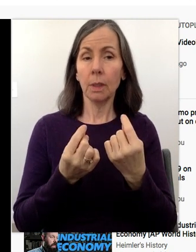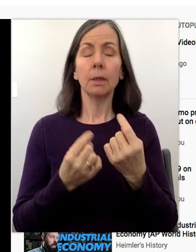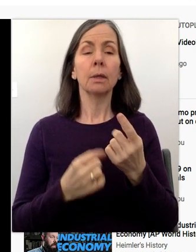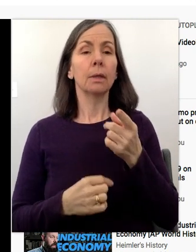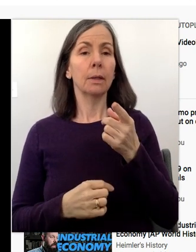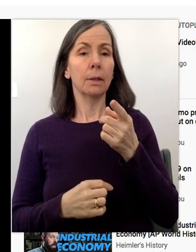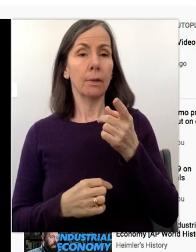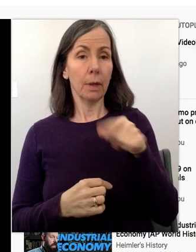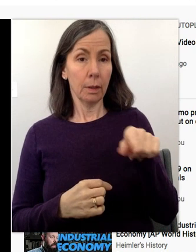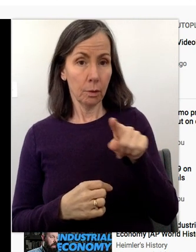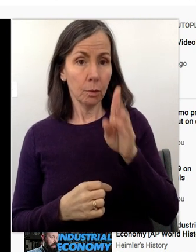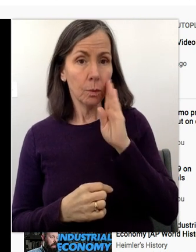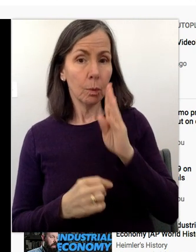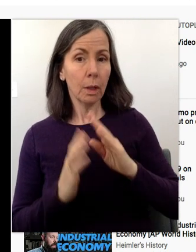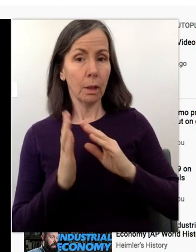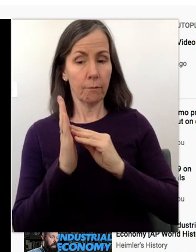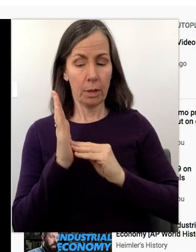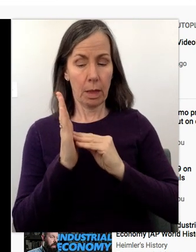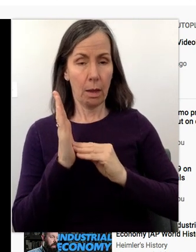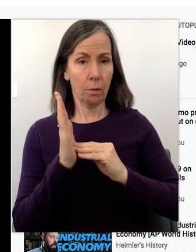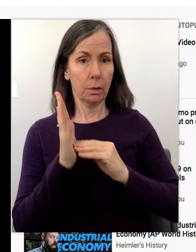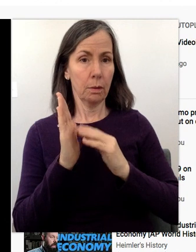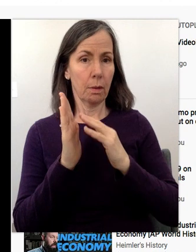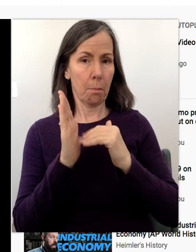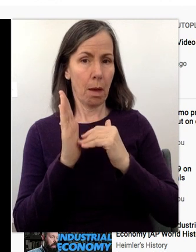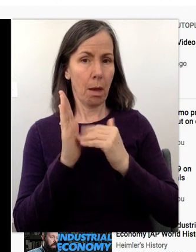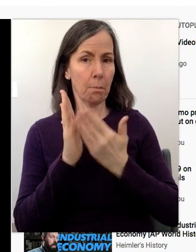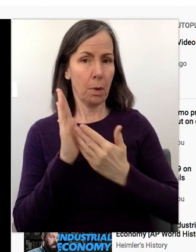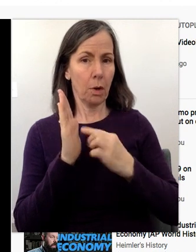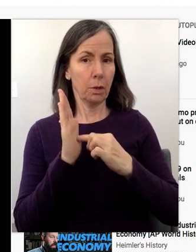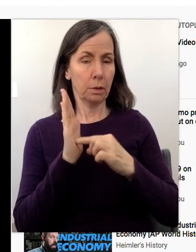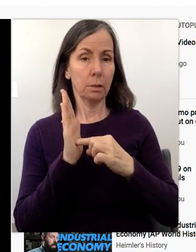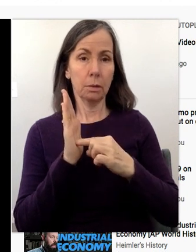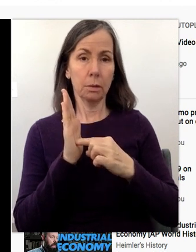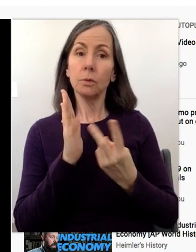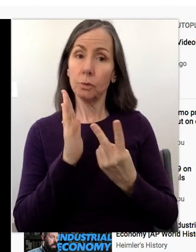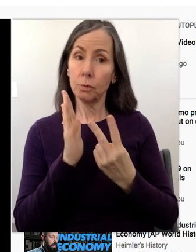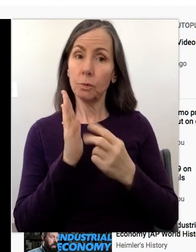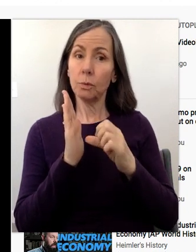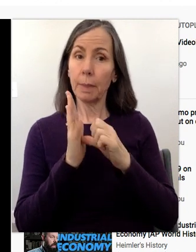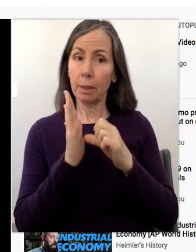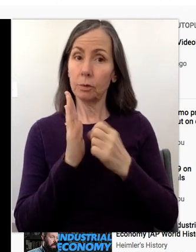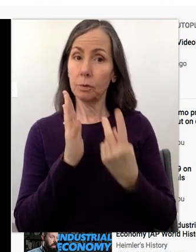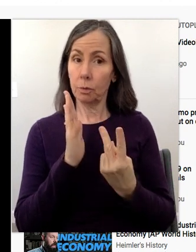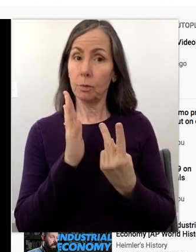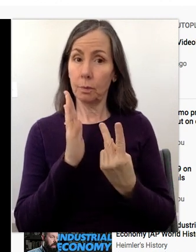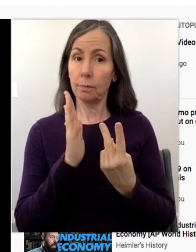out the bottom 2 pages. So there's 2 pages that you need to do.